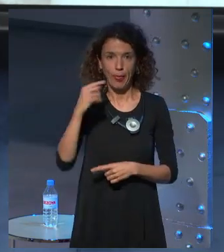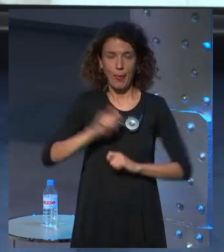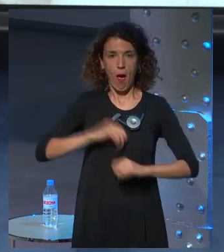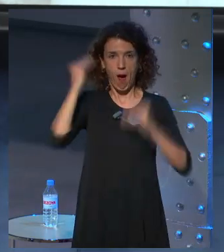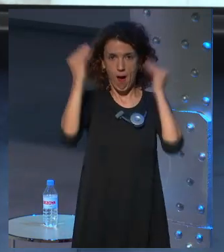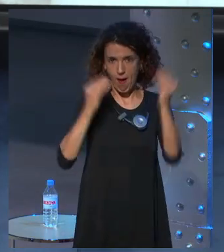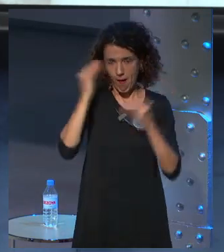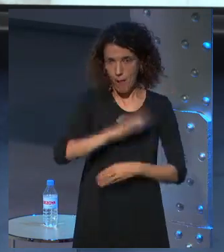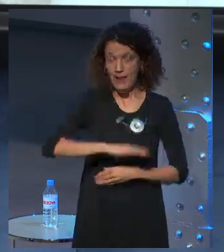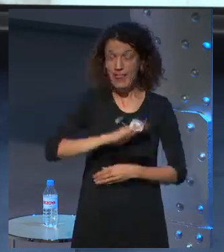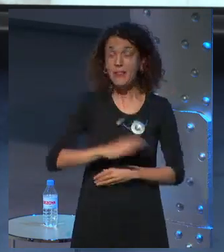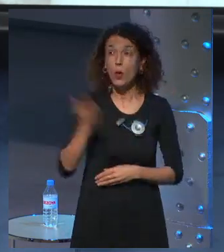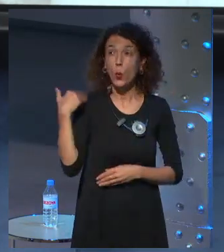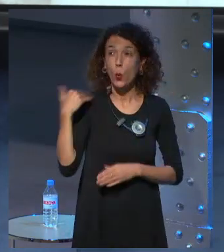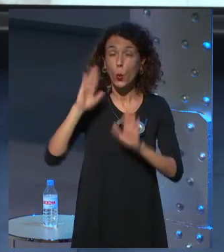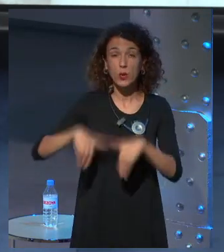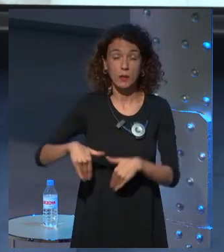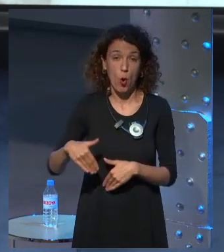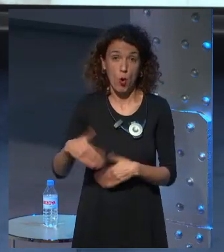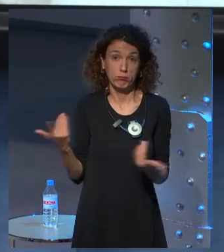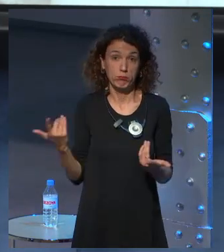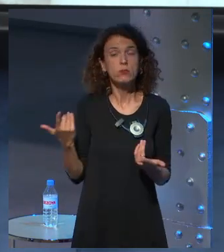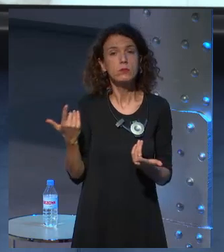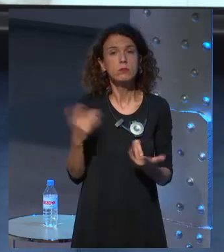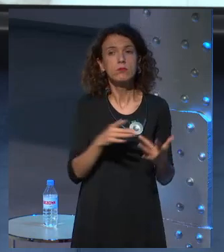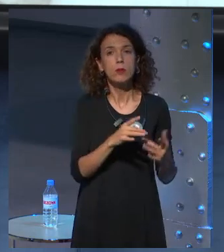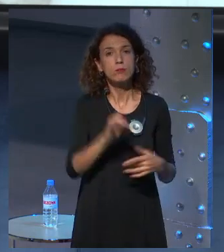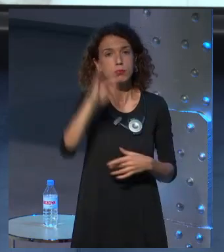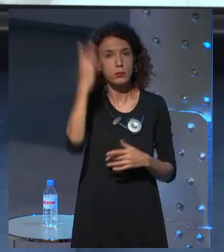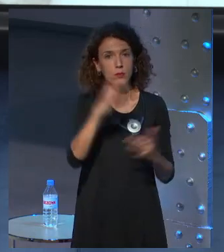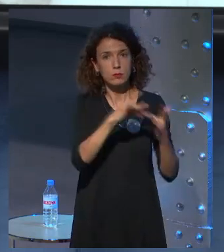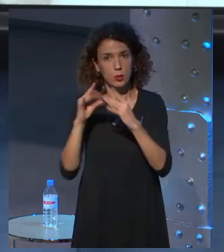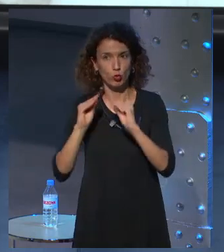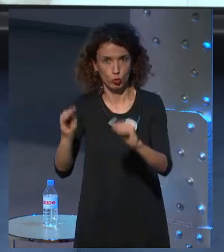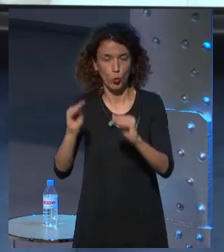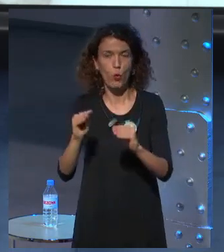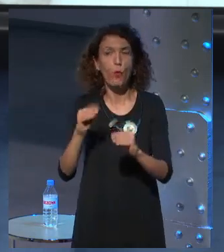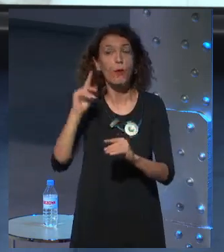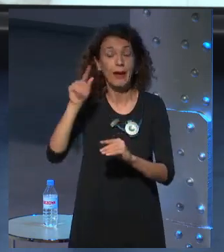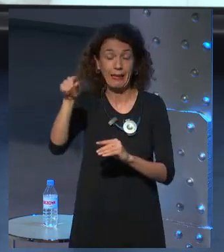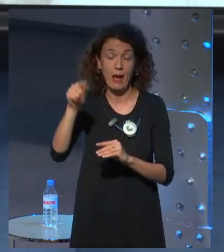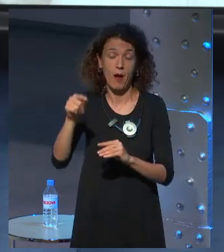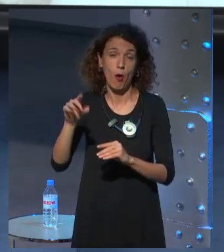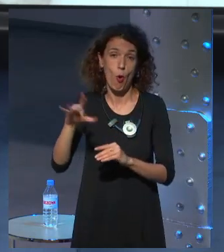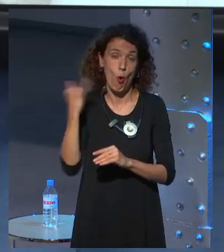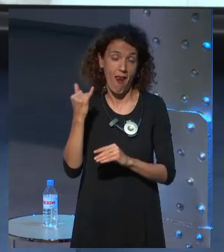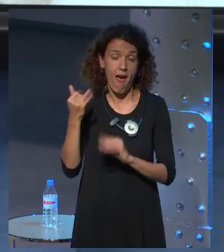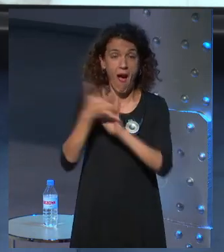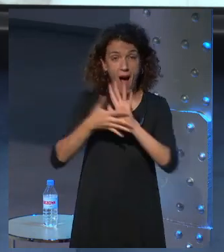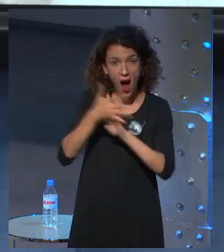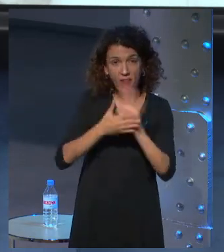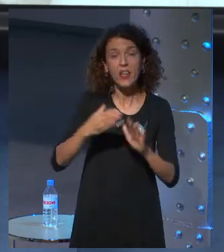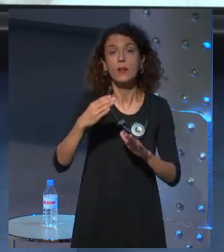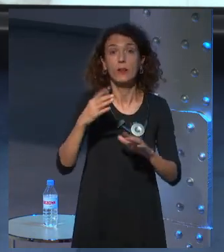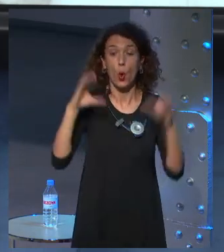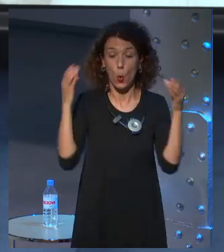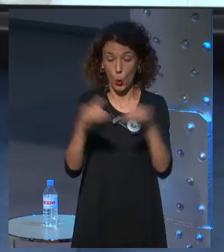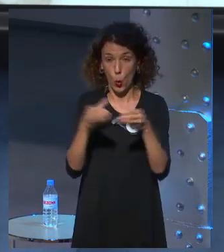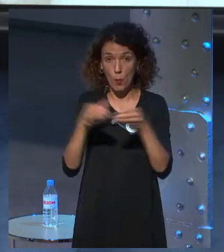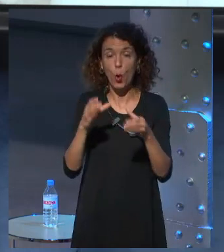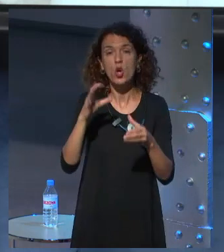make us think a little bit. And in these last few years, she is leading an initiative. She's going to talk about the